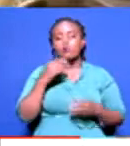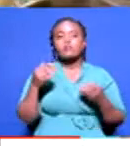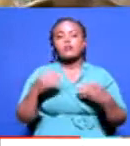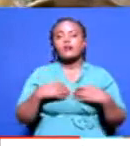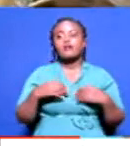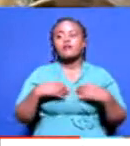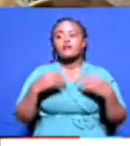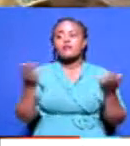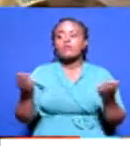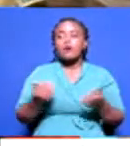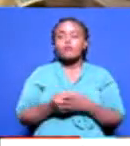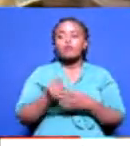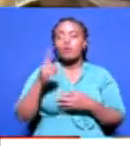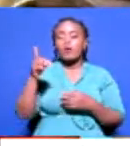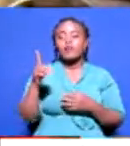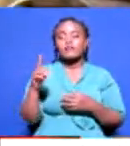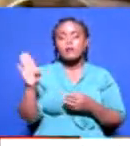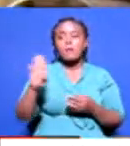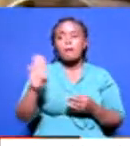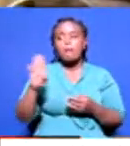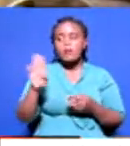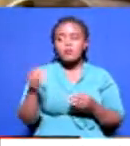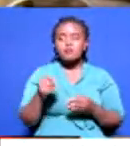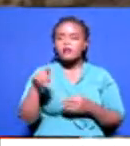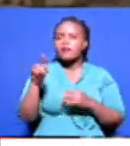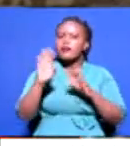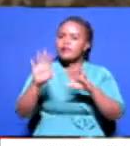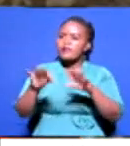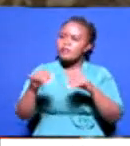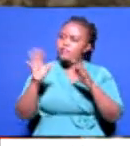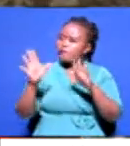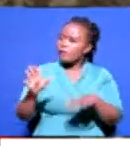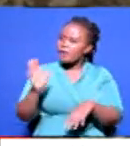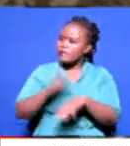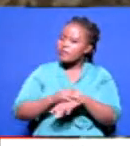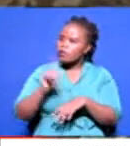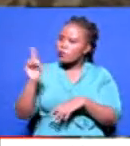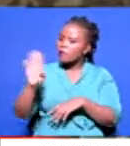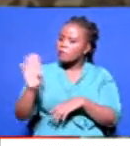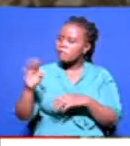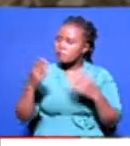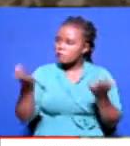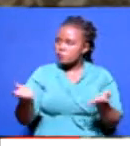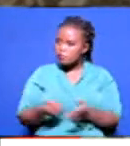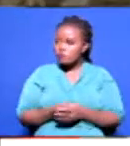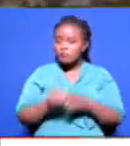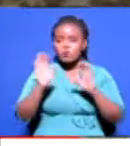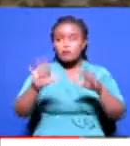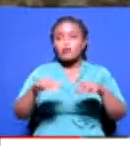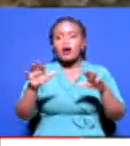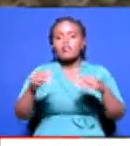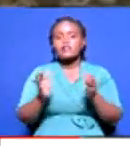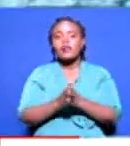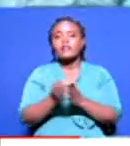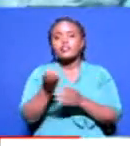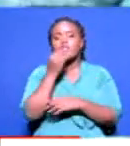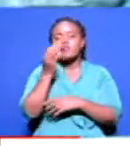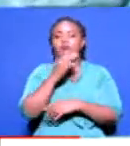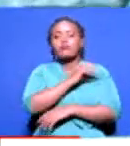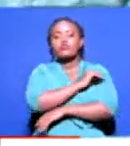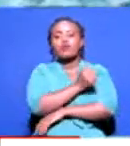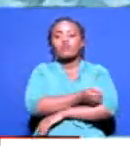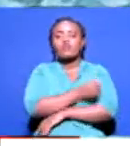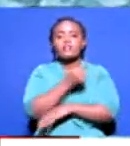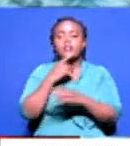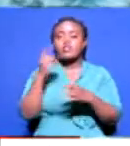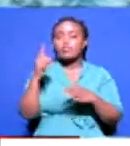one Kenya billion shillings, where do these farmers get the 1 billion? The Agriculture and Food Authority says there's need for more negotiations